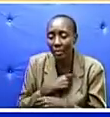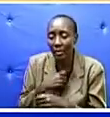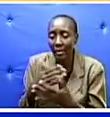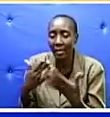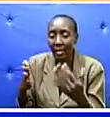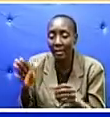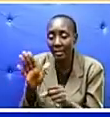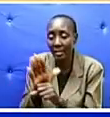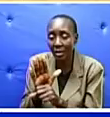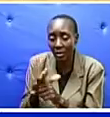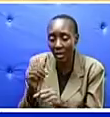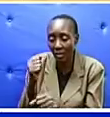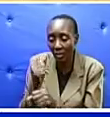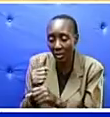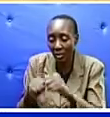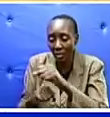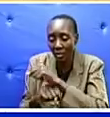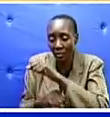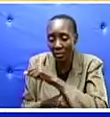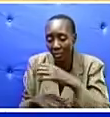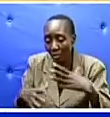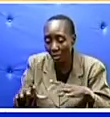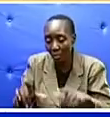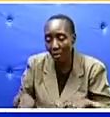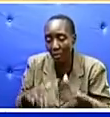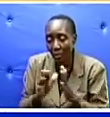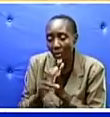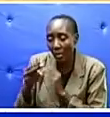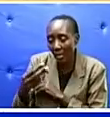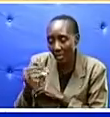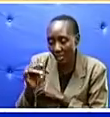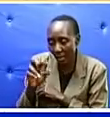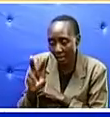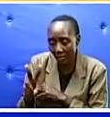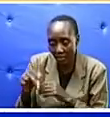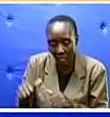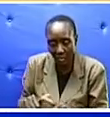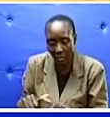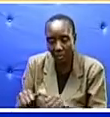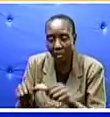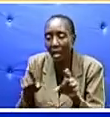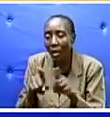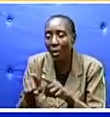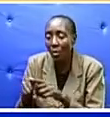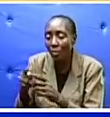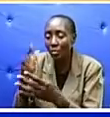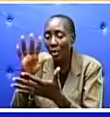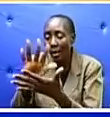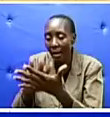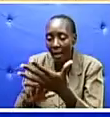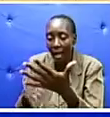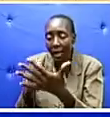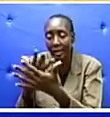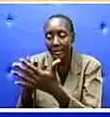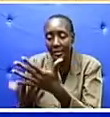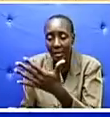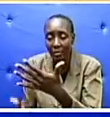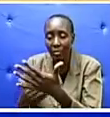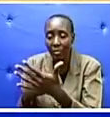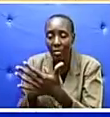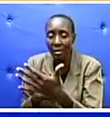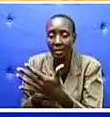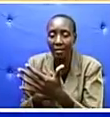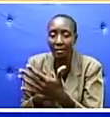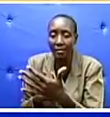support people living with HIV so that they can move another step forward. Even we have a timetable. I was up, which has a timetable